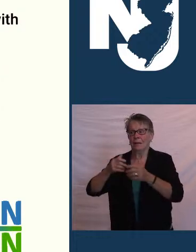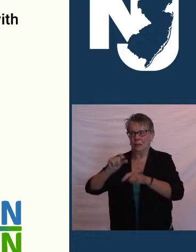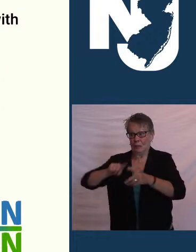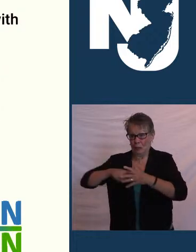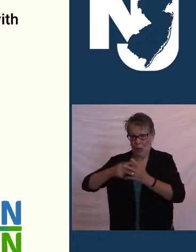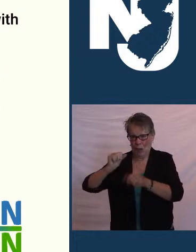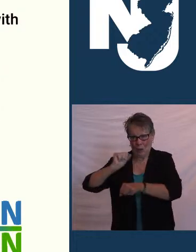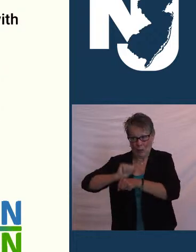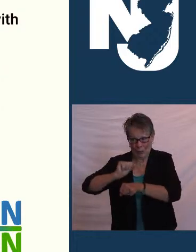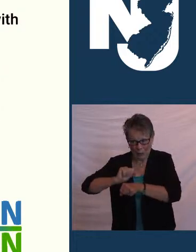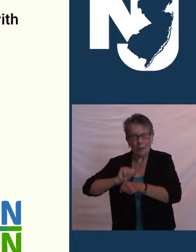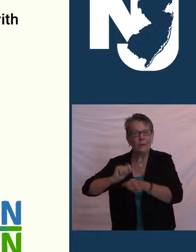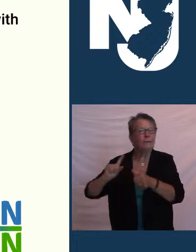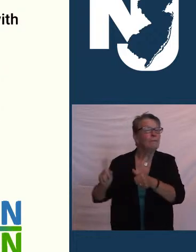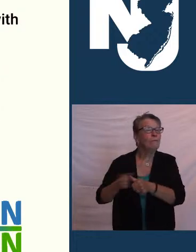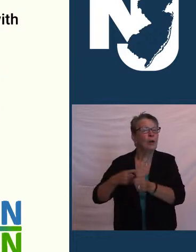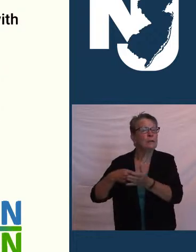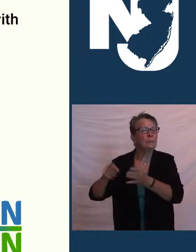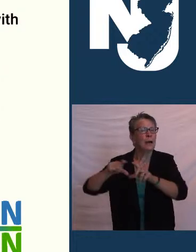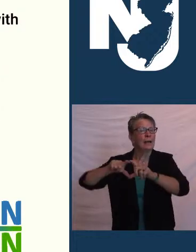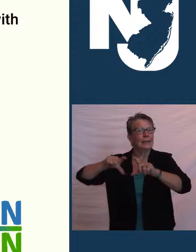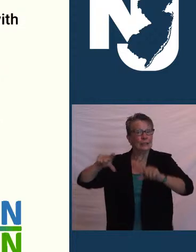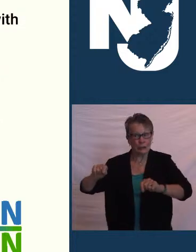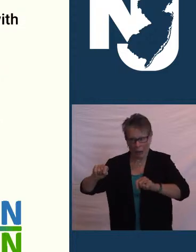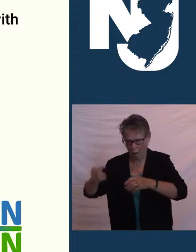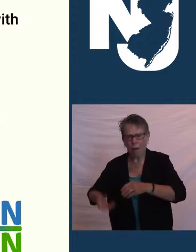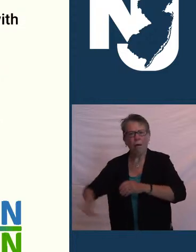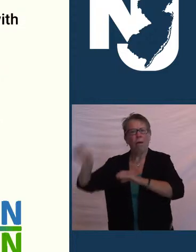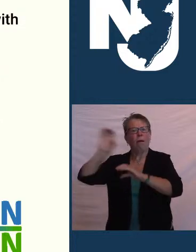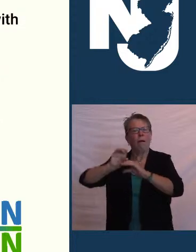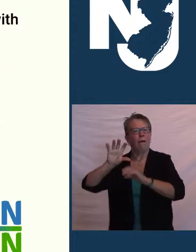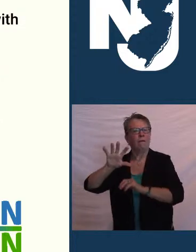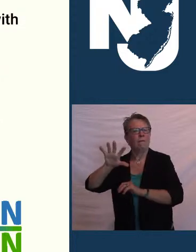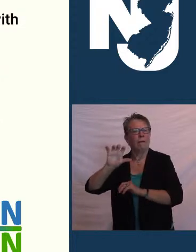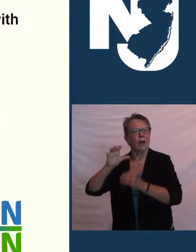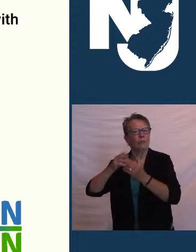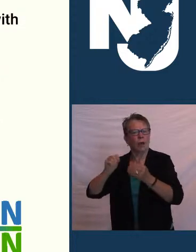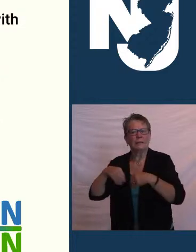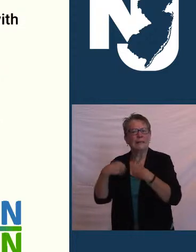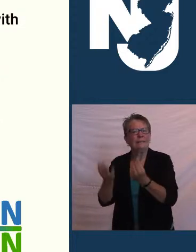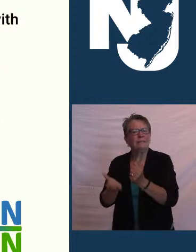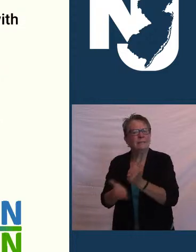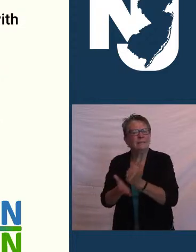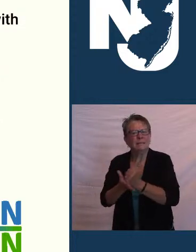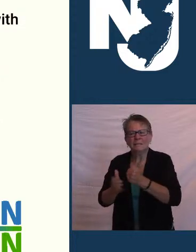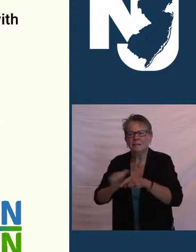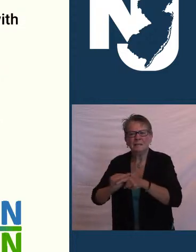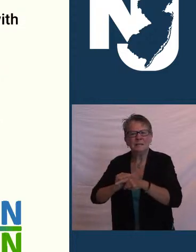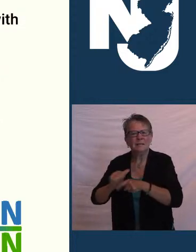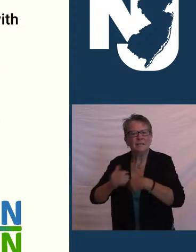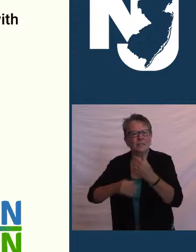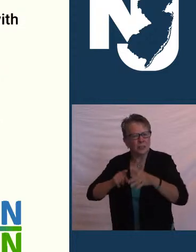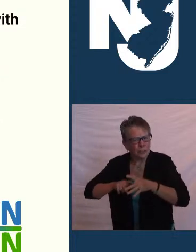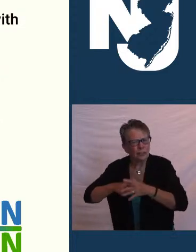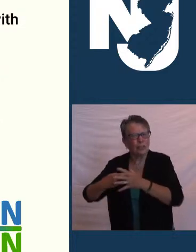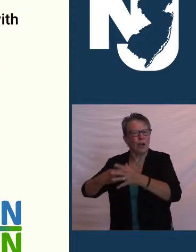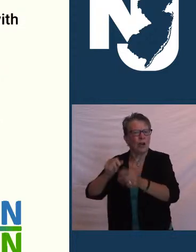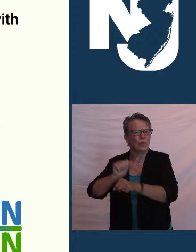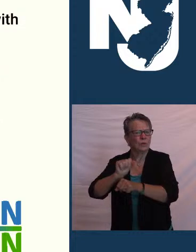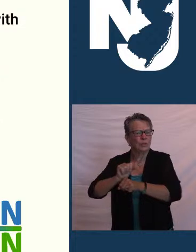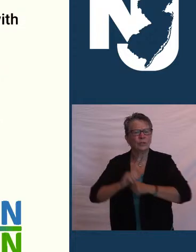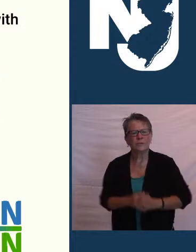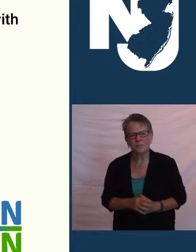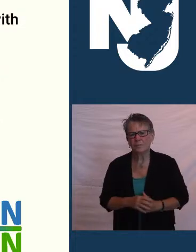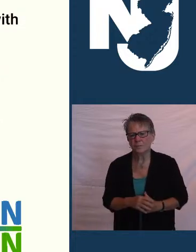a $500 return to work bonus in their first paycheck, and this bonus will be on top of any other hiring bonus